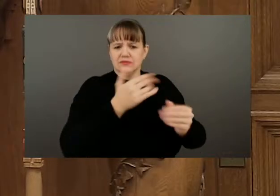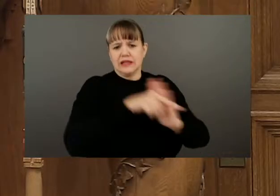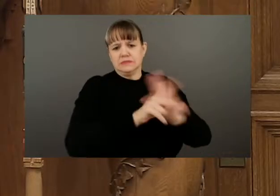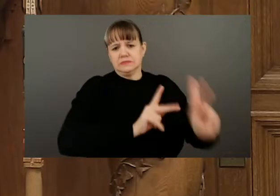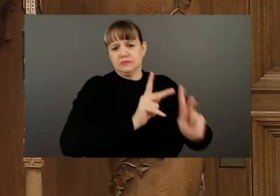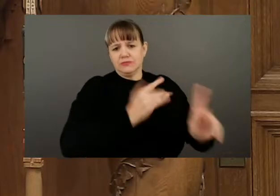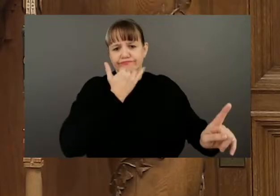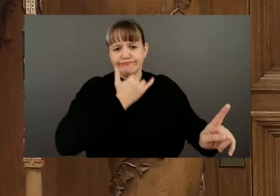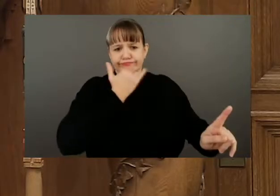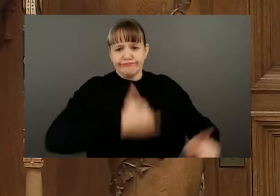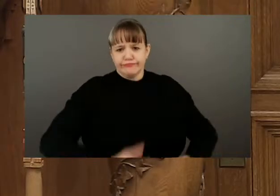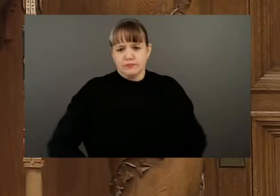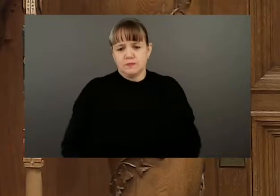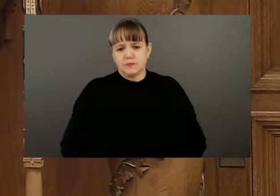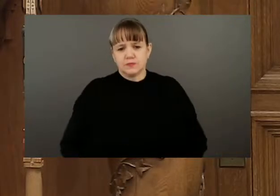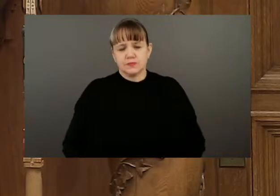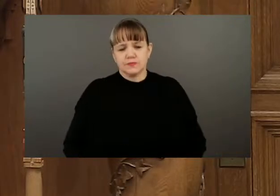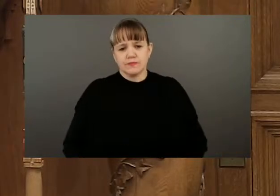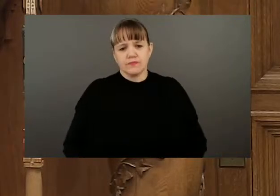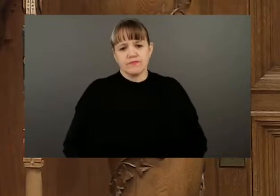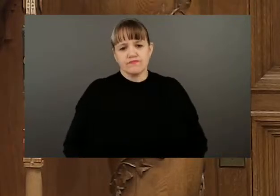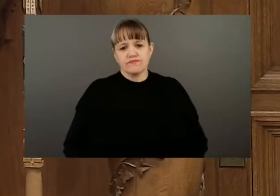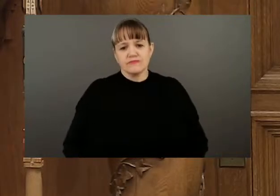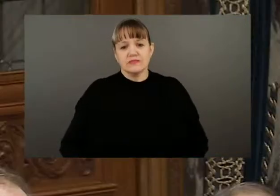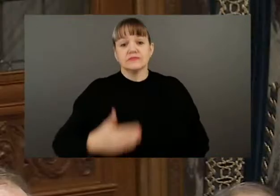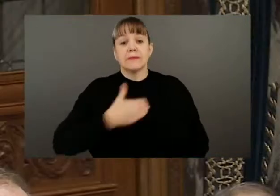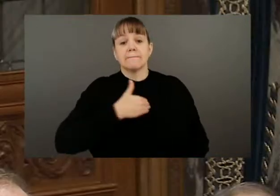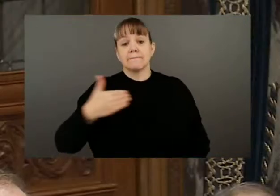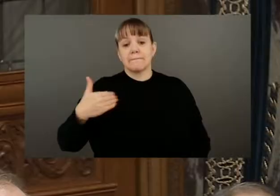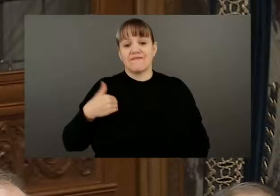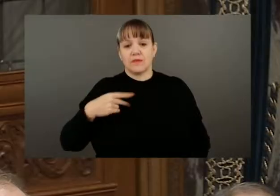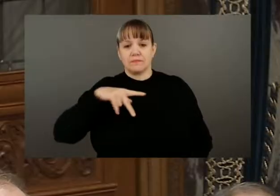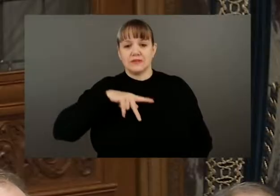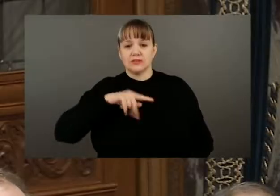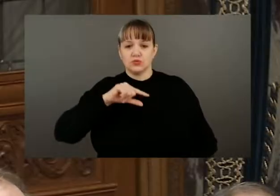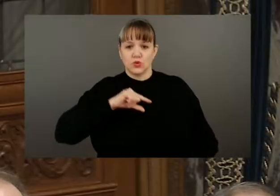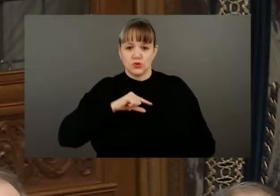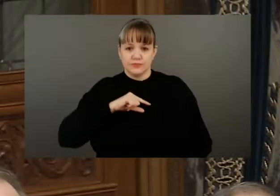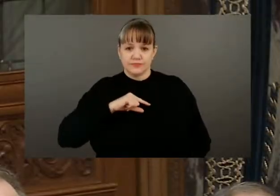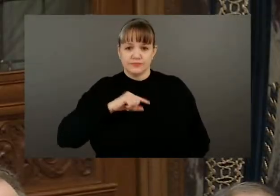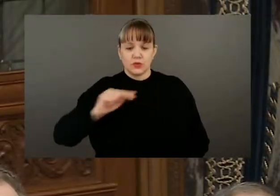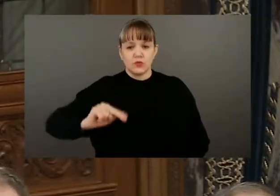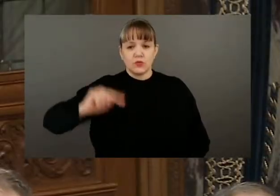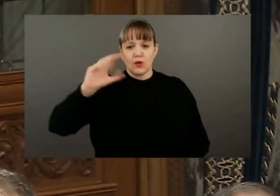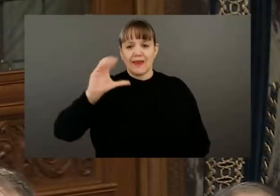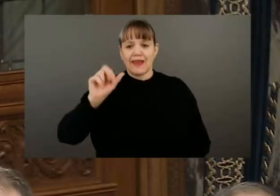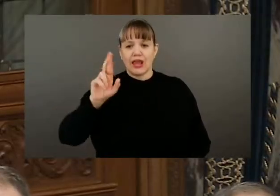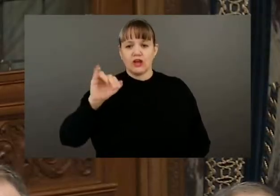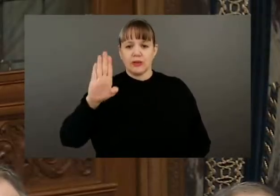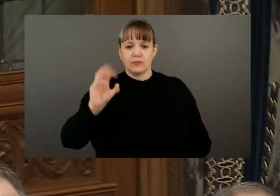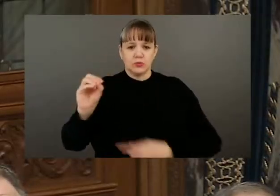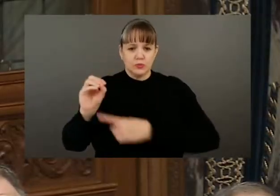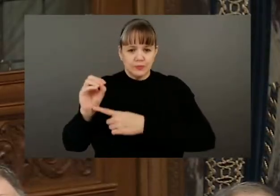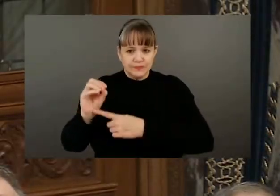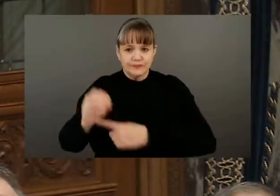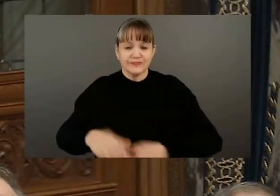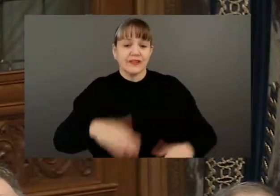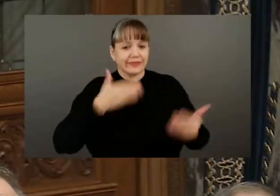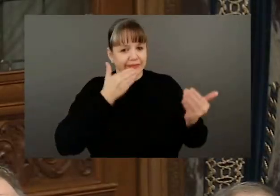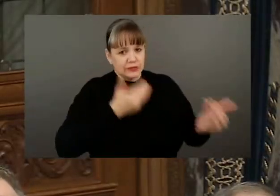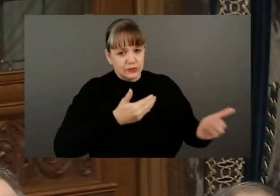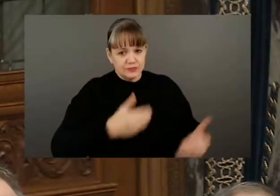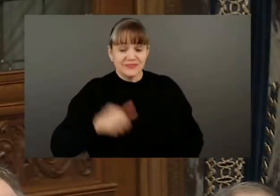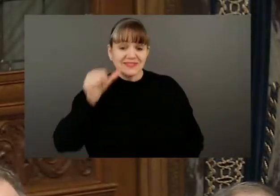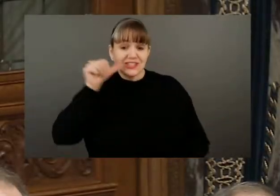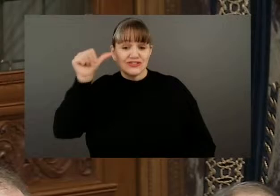Member for Prince George, North Caribou. Thank you, Mr. Speaker. Yesterday I asked the Environment Minister twice when did she